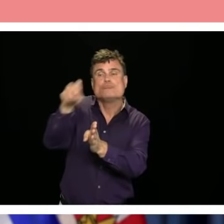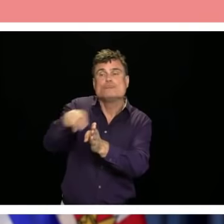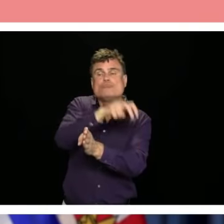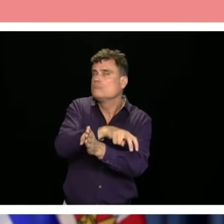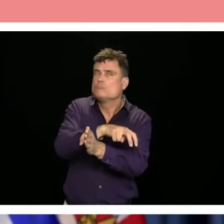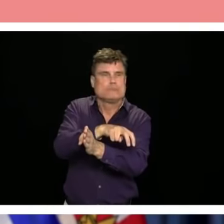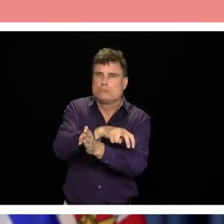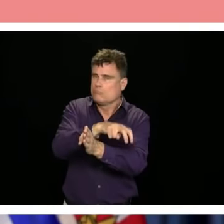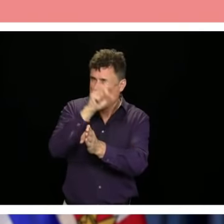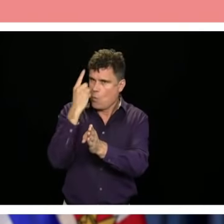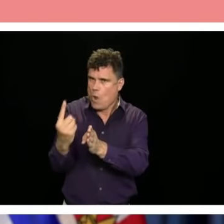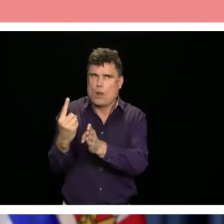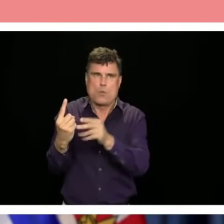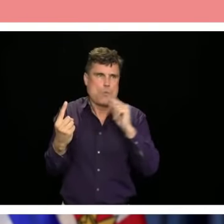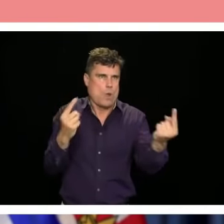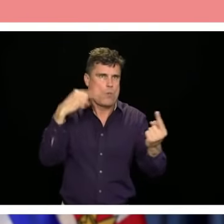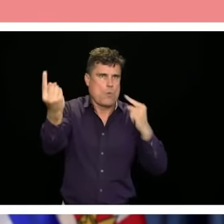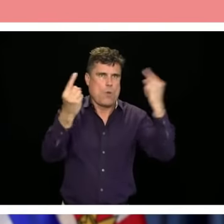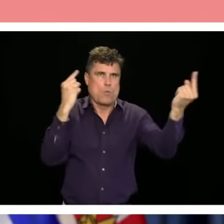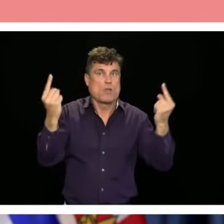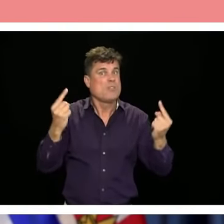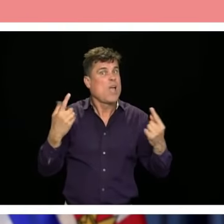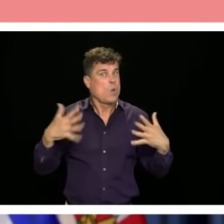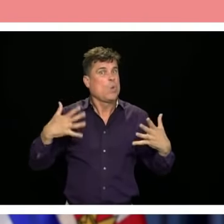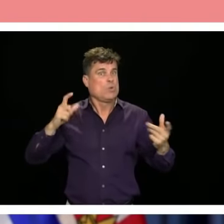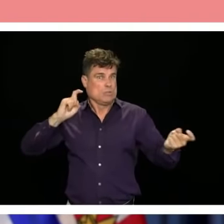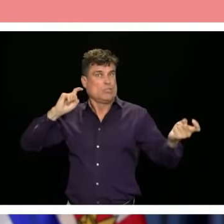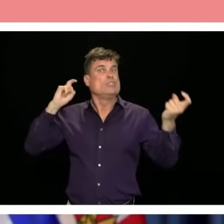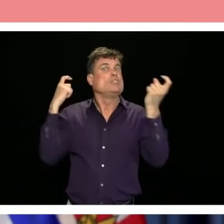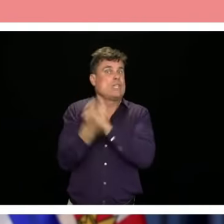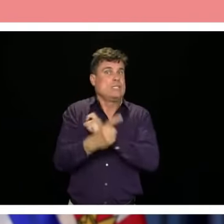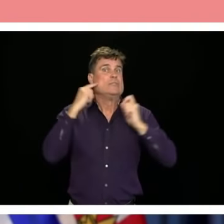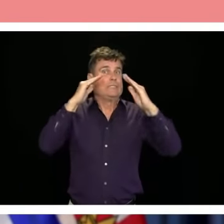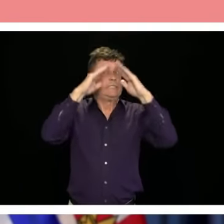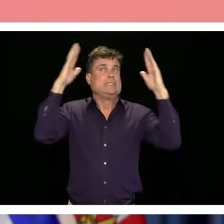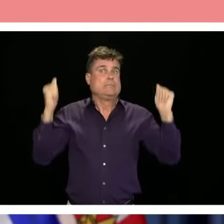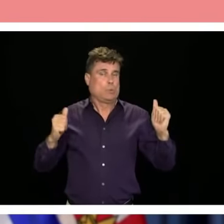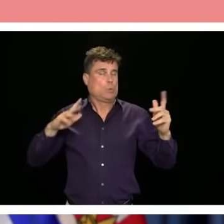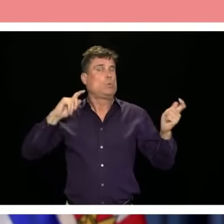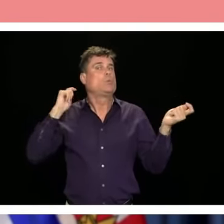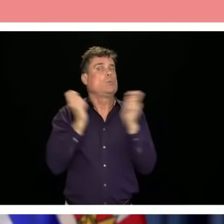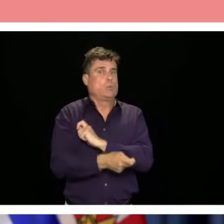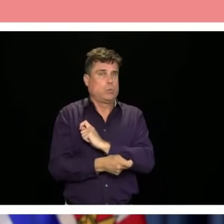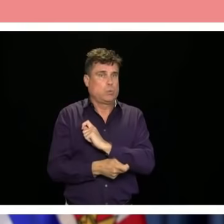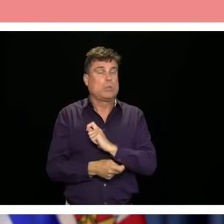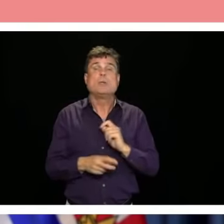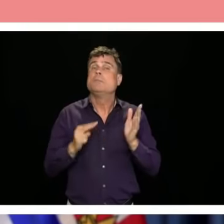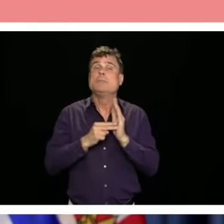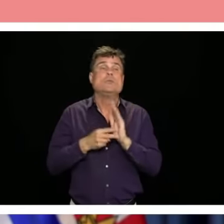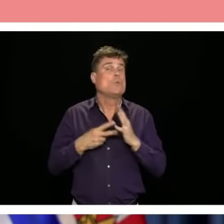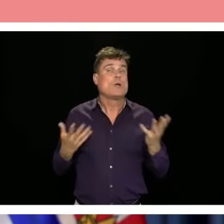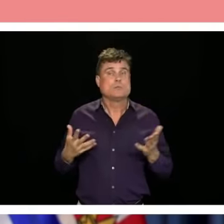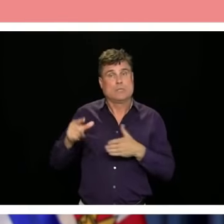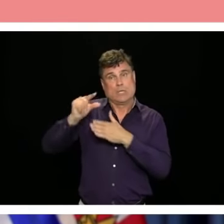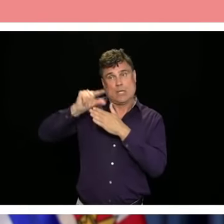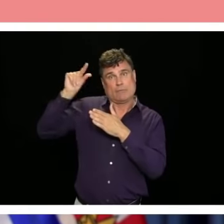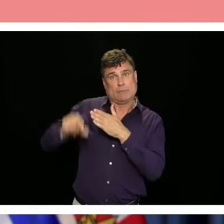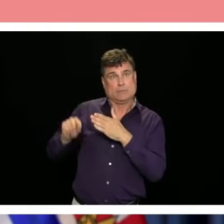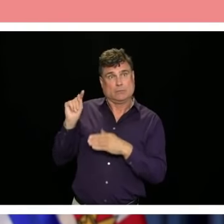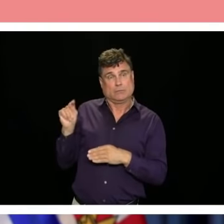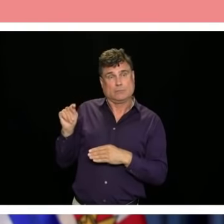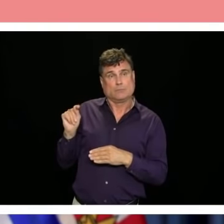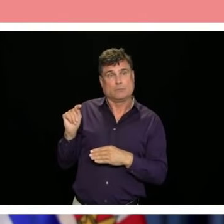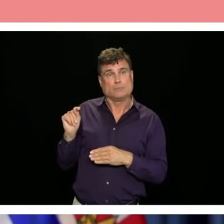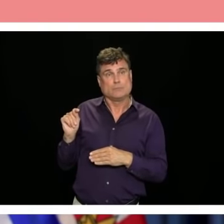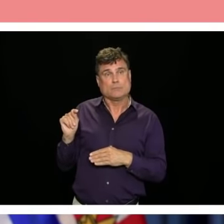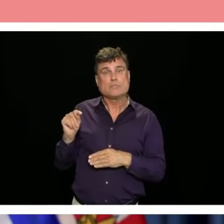8,495, so almost all, and the majority of the small number that have not been assigned yet are in assisted living, and those are primarily on